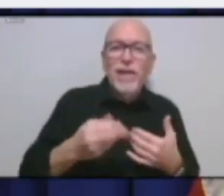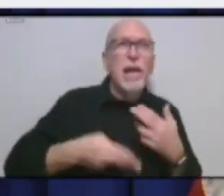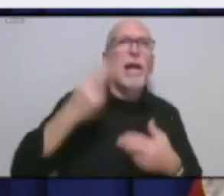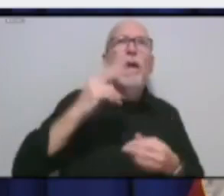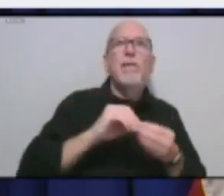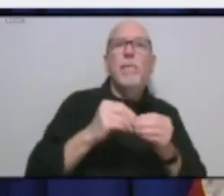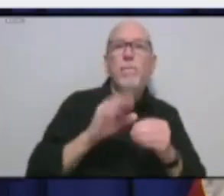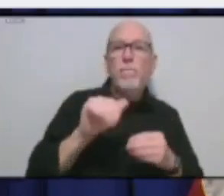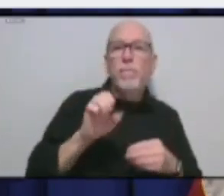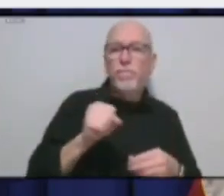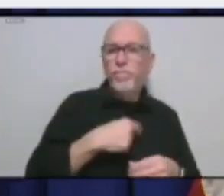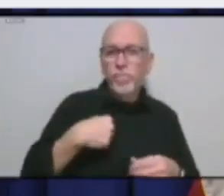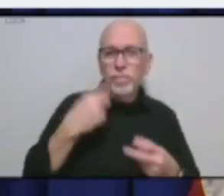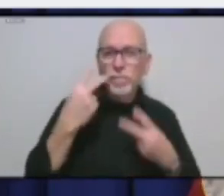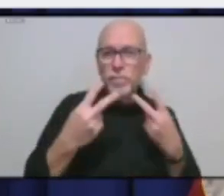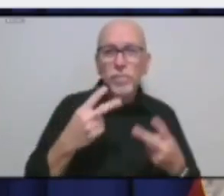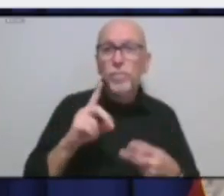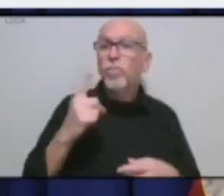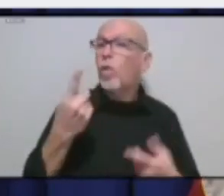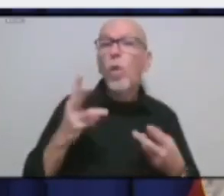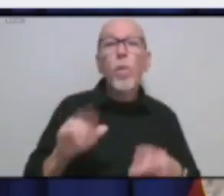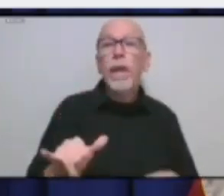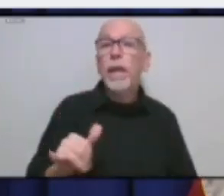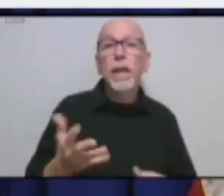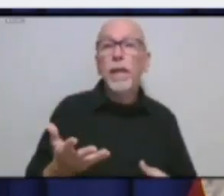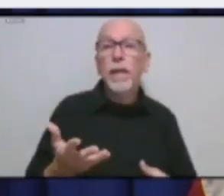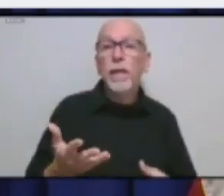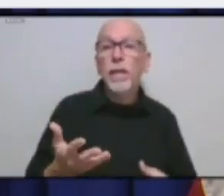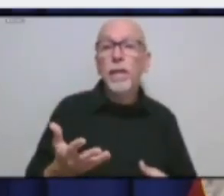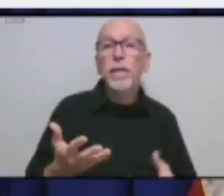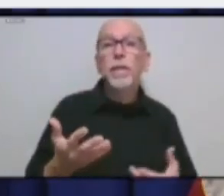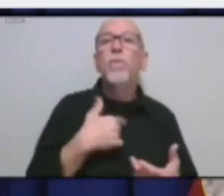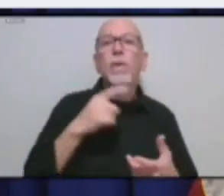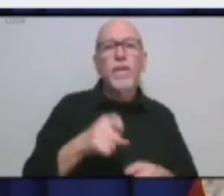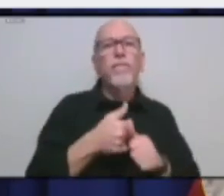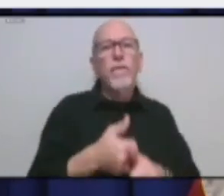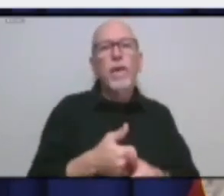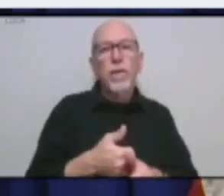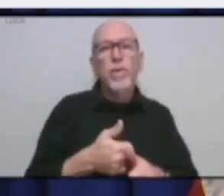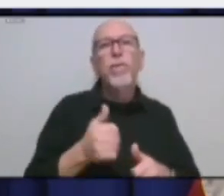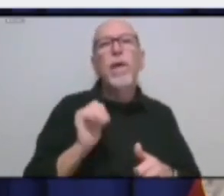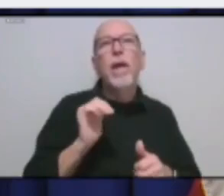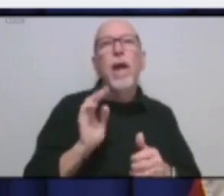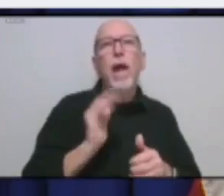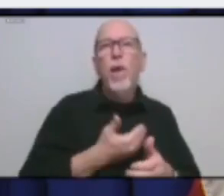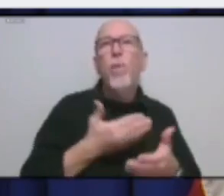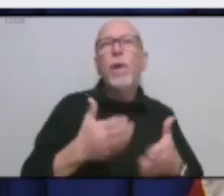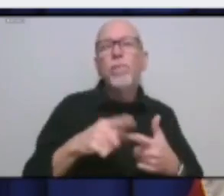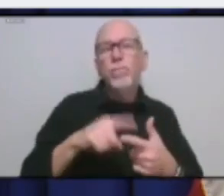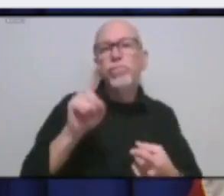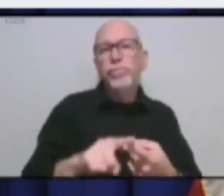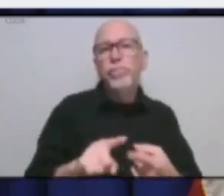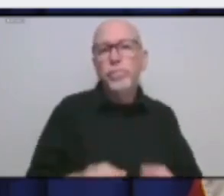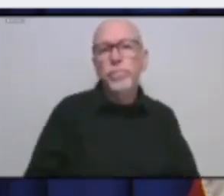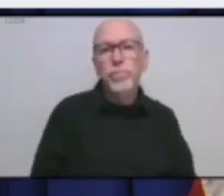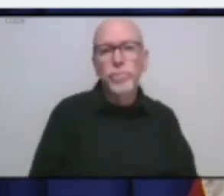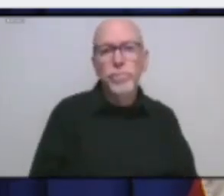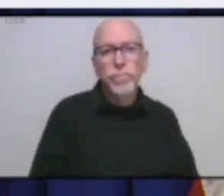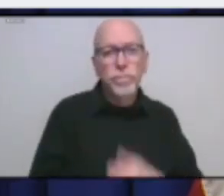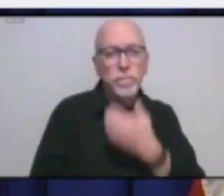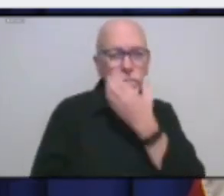that we have. And the only way we're going to do that is if we start following these mitigation measures. Bob